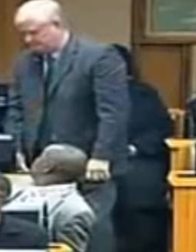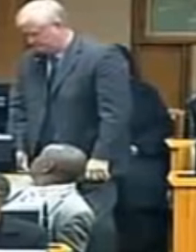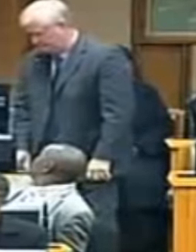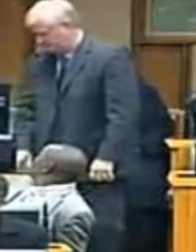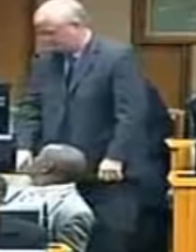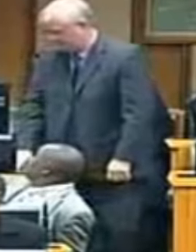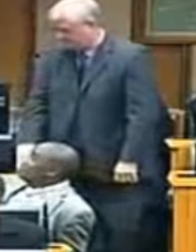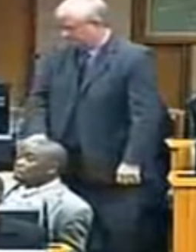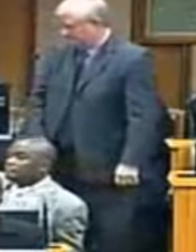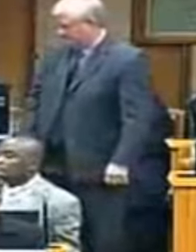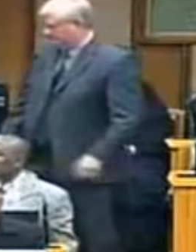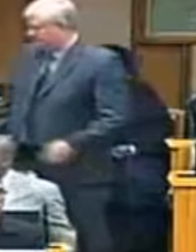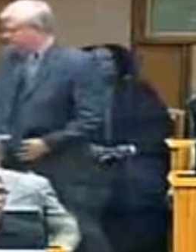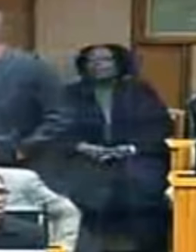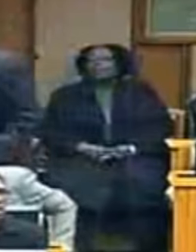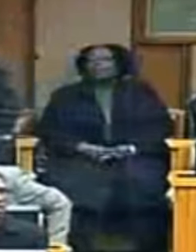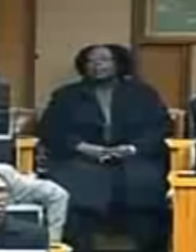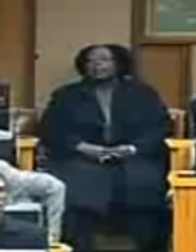mother tongue?